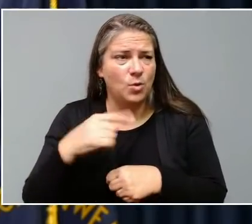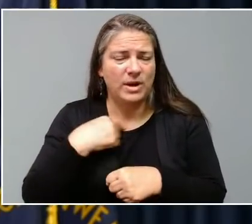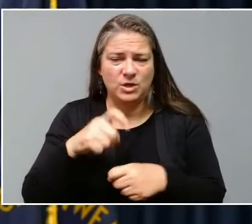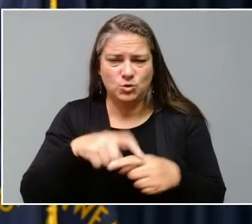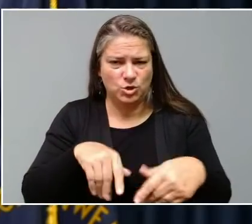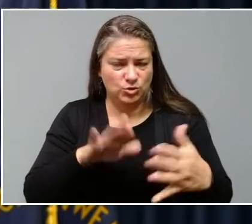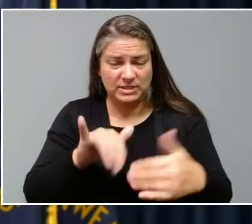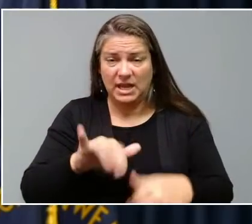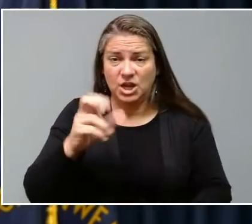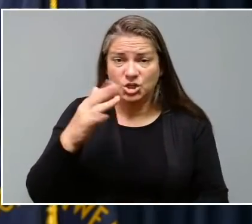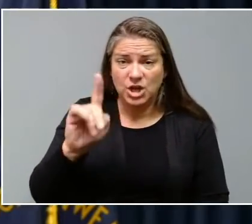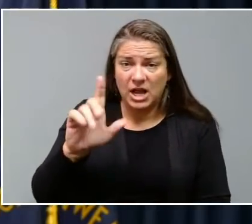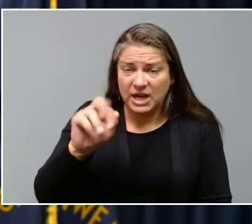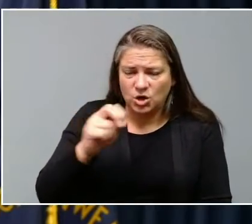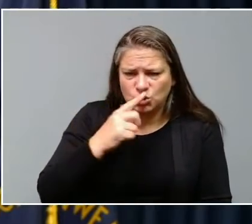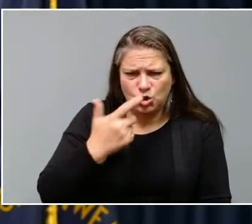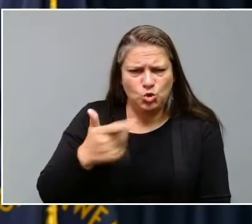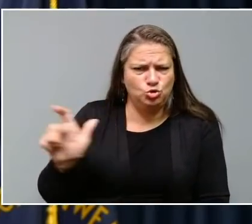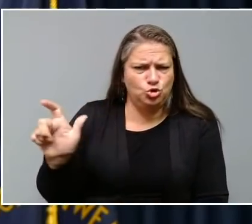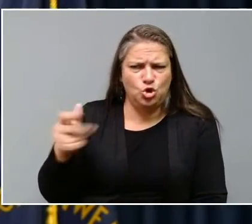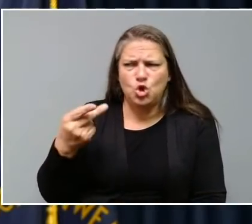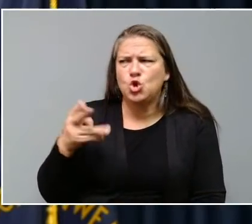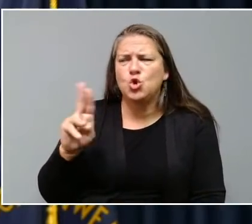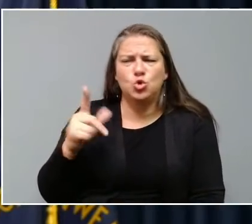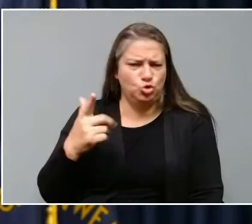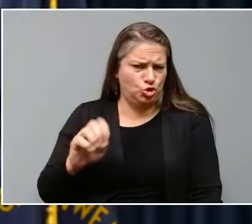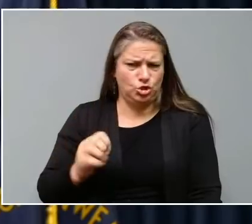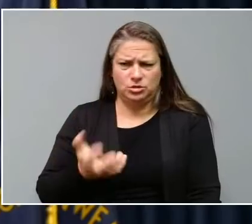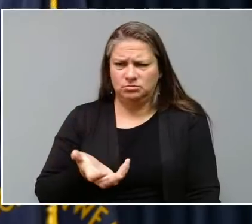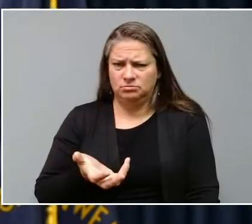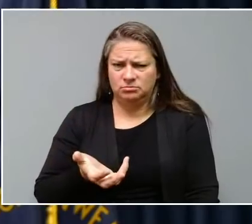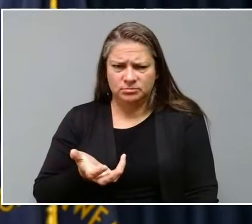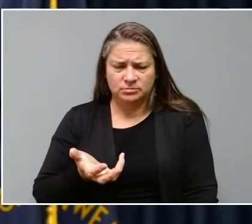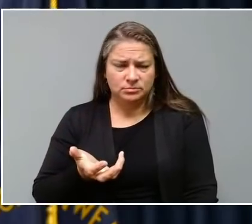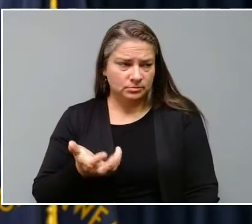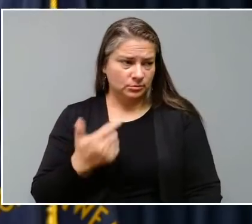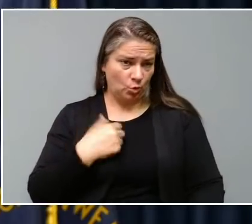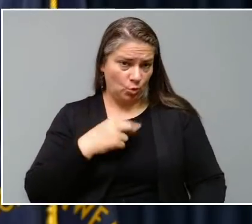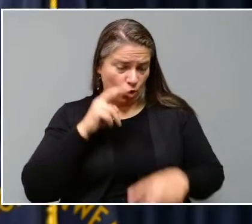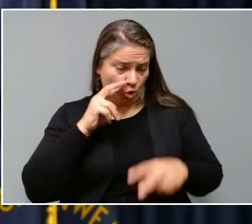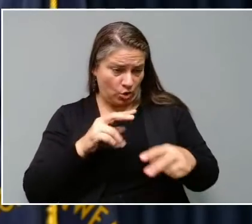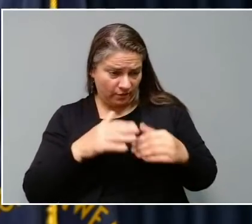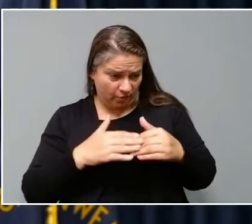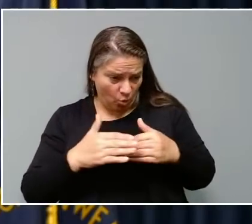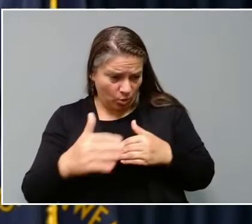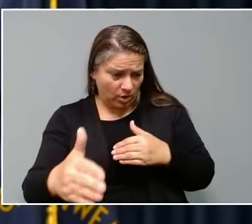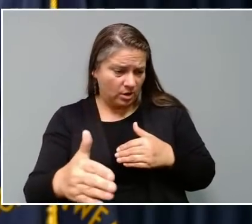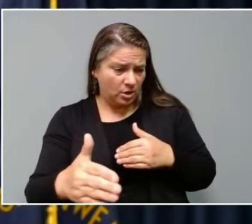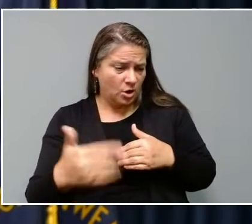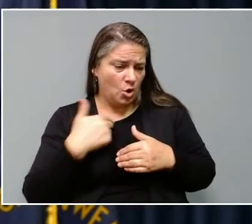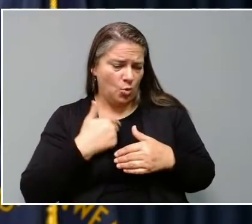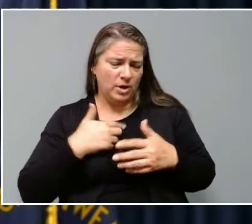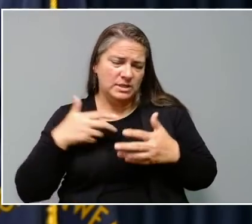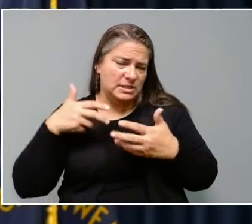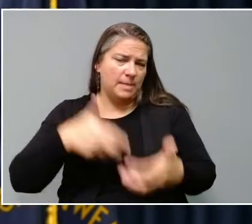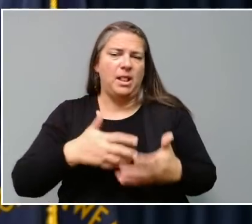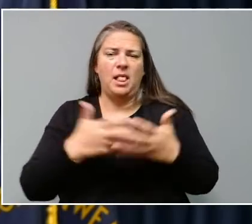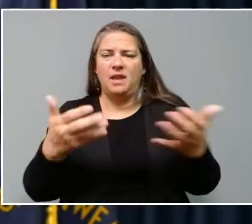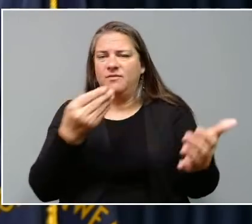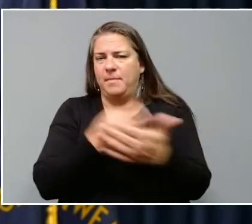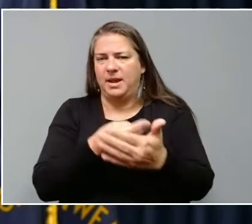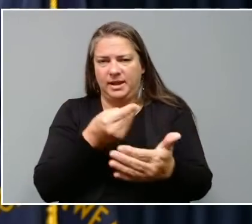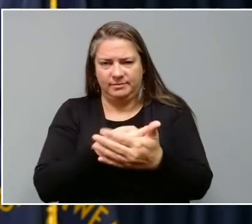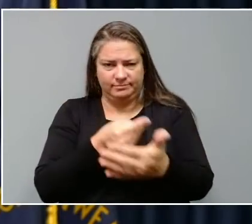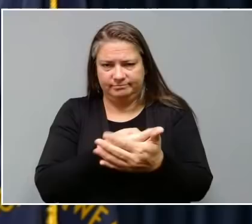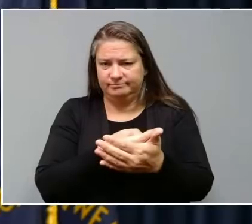childcare is huge. It's huge. And as we look going forward, certainly we're dumping a lot of money, and it needs to be,